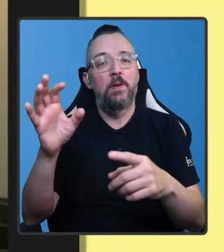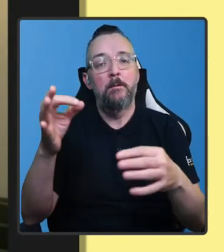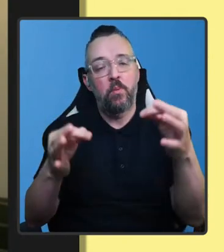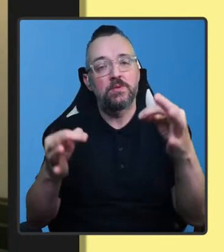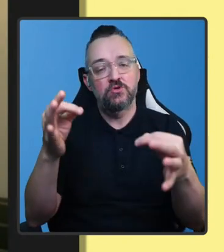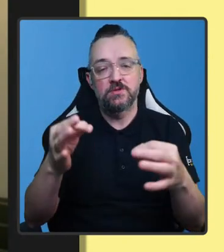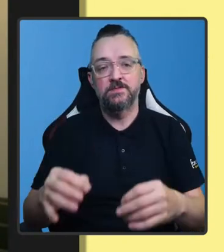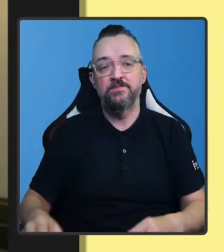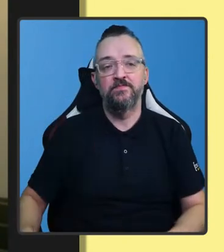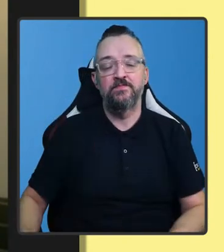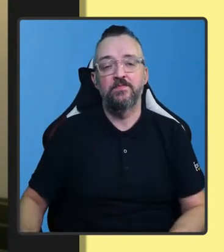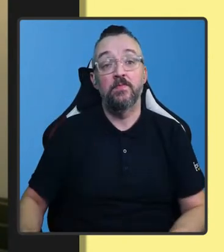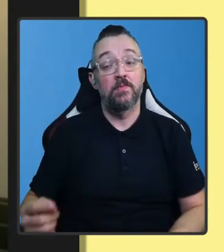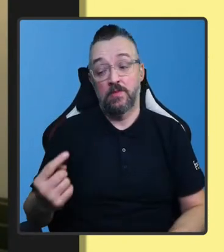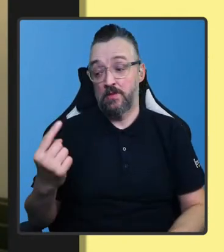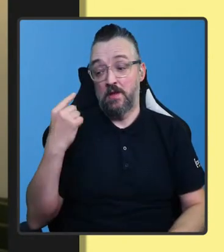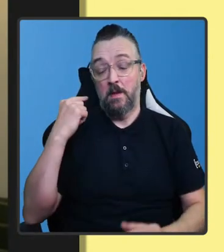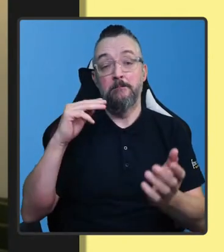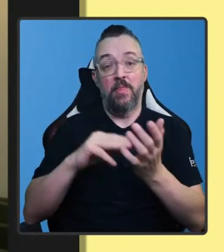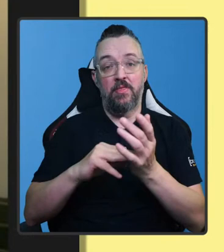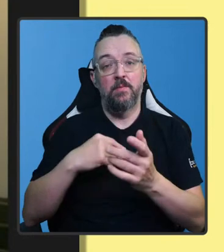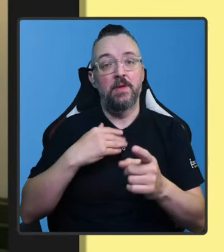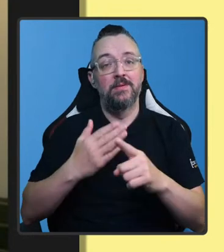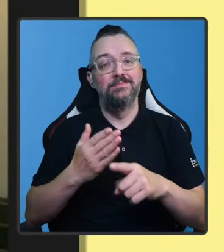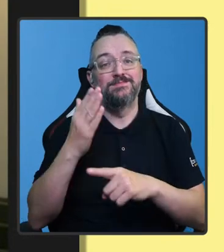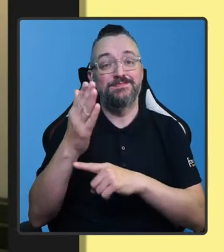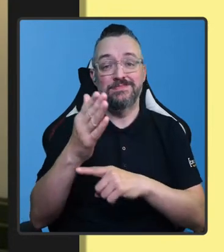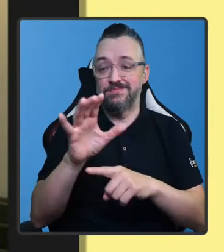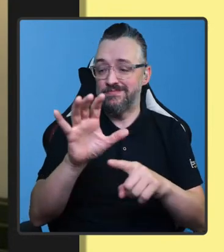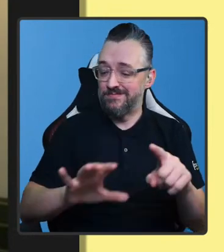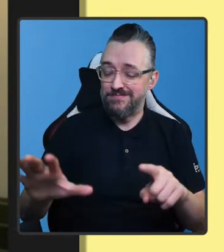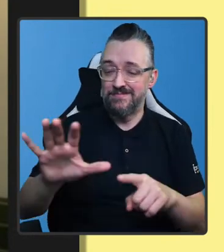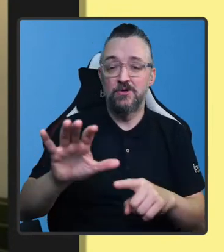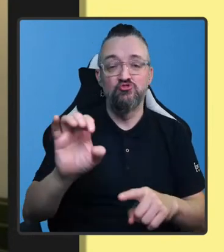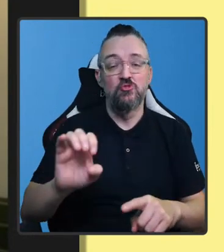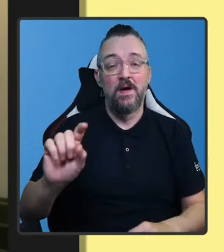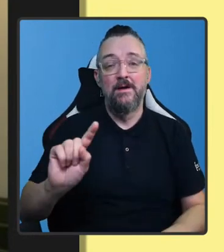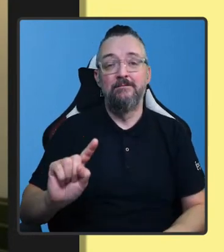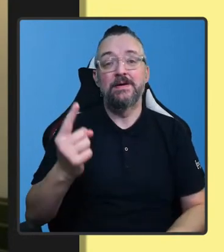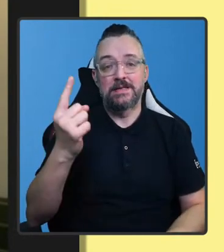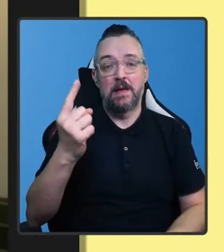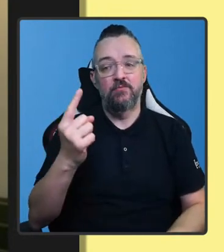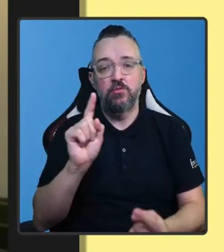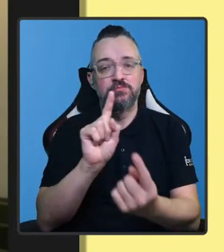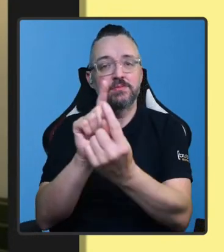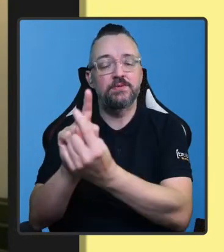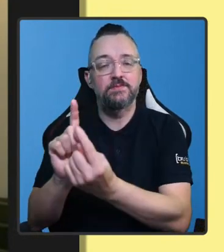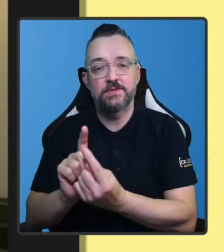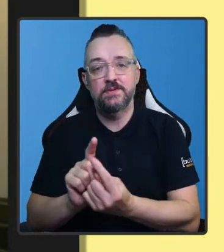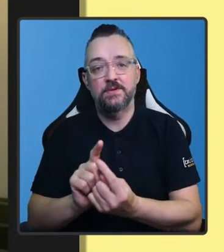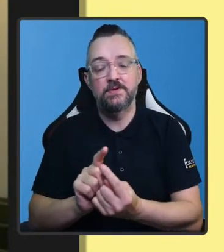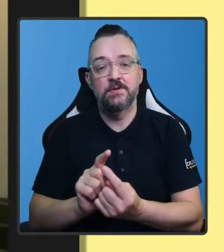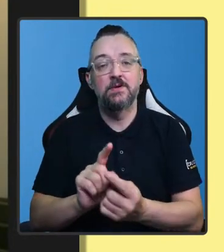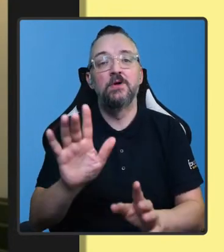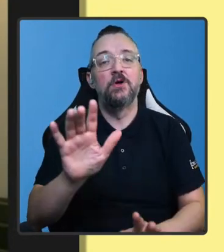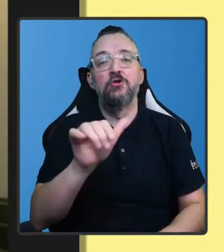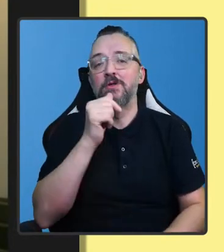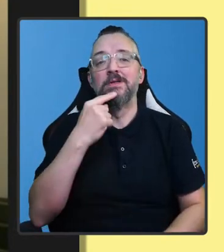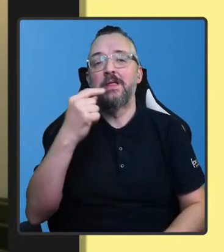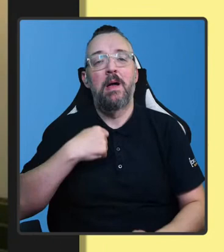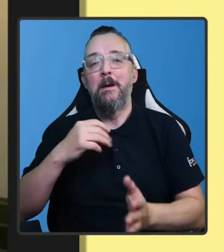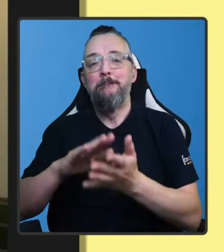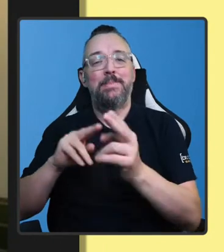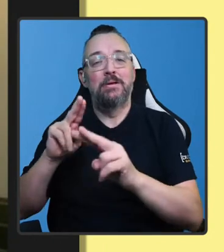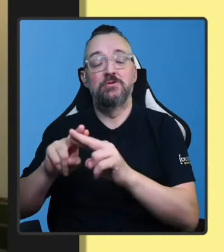Last month, I ventured to the continent for the first time to do just that. Don't tell my parents. I haven't